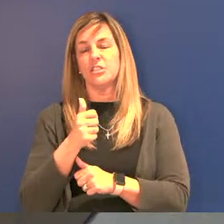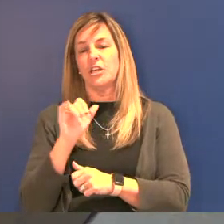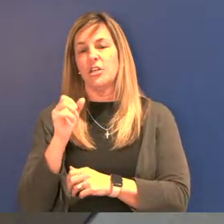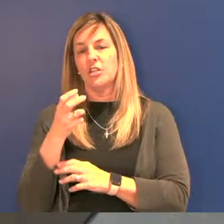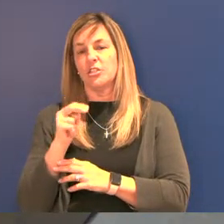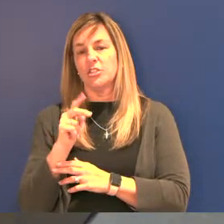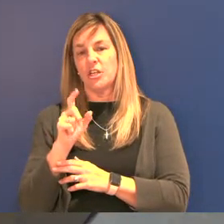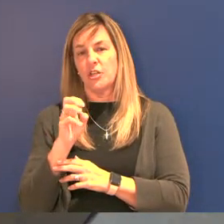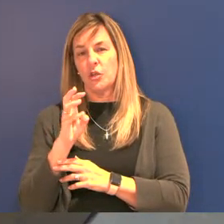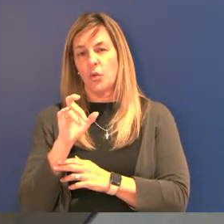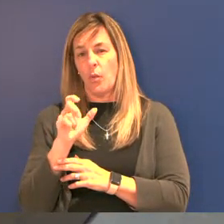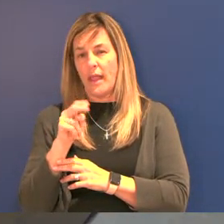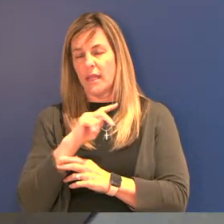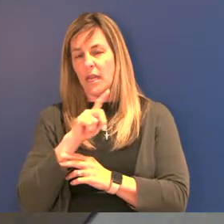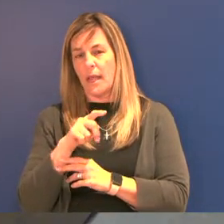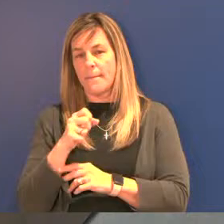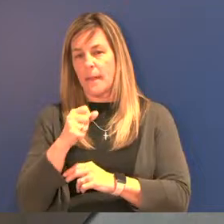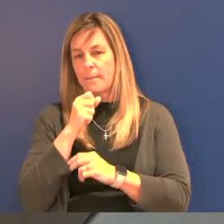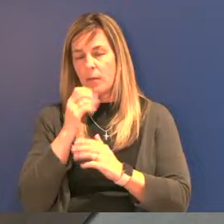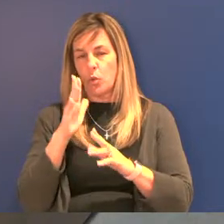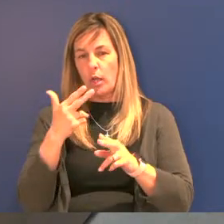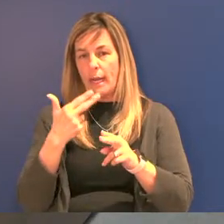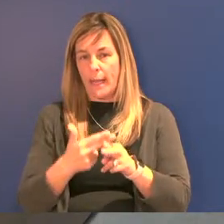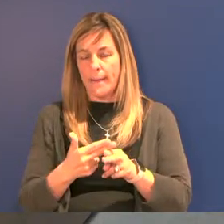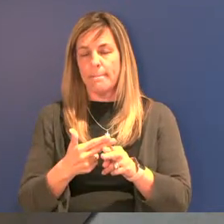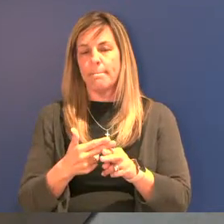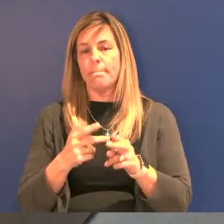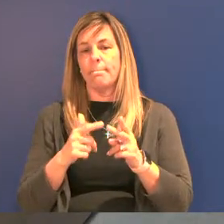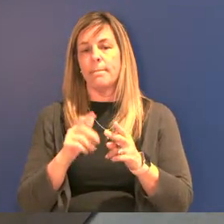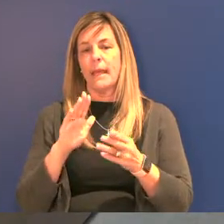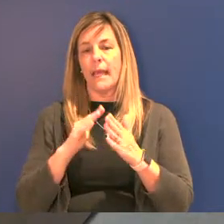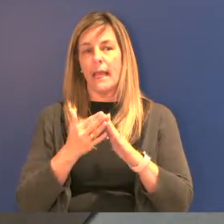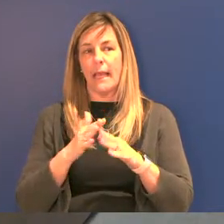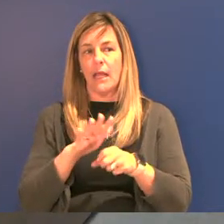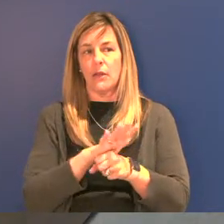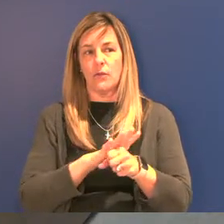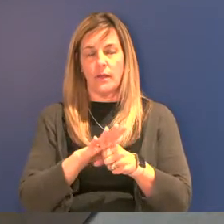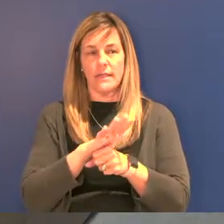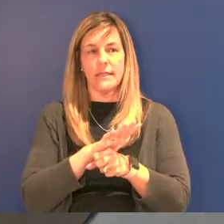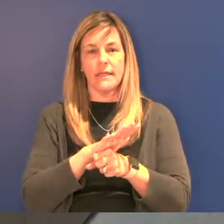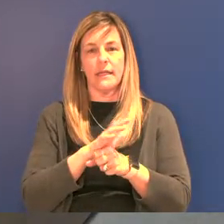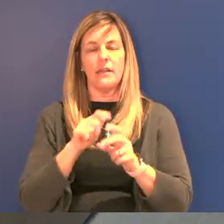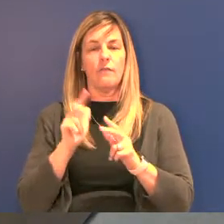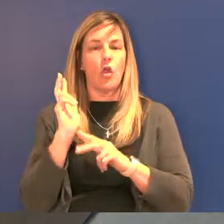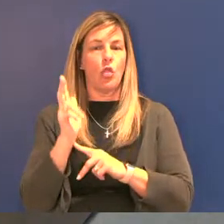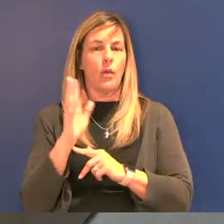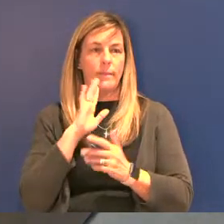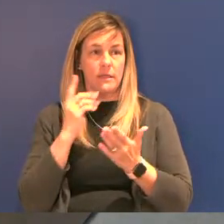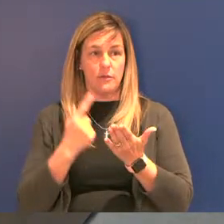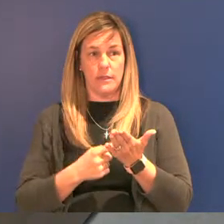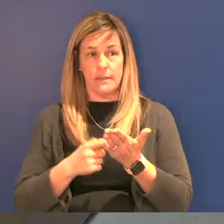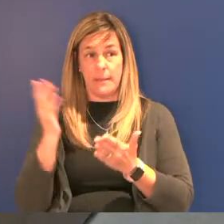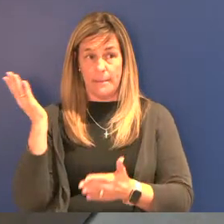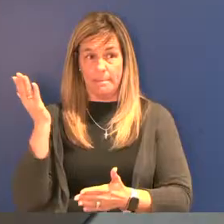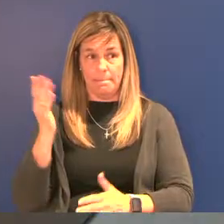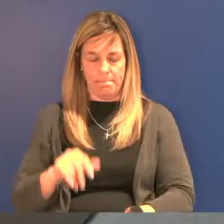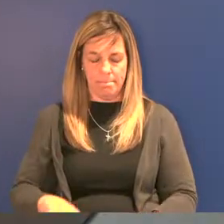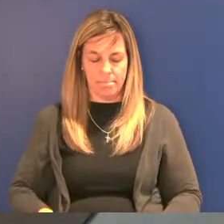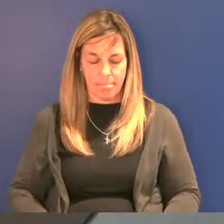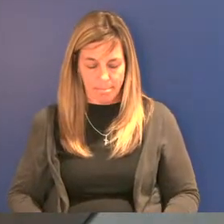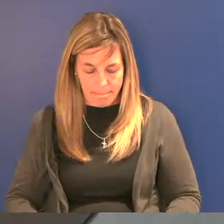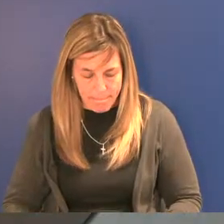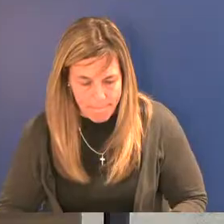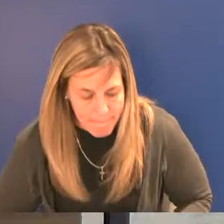up to the microphone, and if you will state your name and county of residence, and then you'll have 3 minutes to speak. Yes, sir. My name is